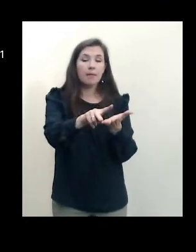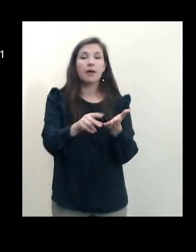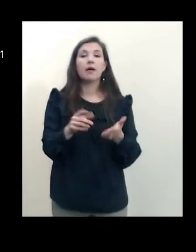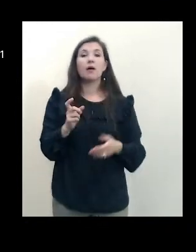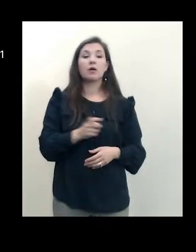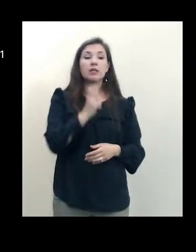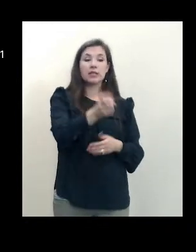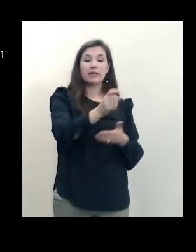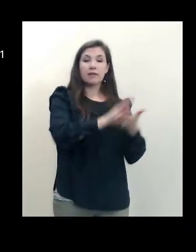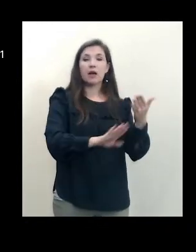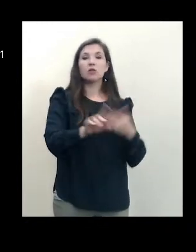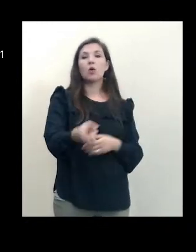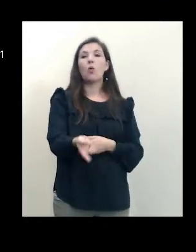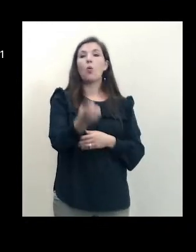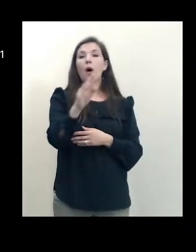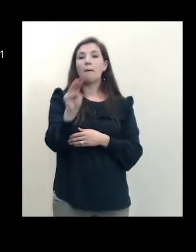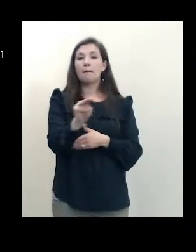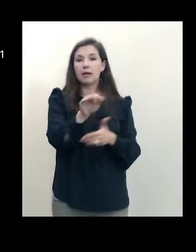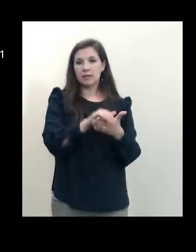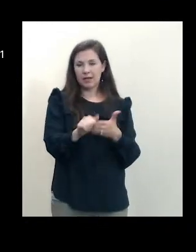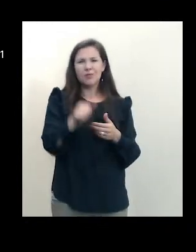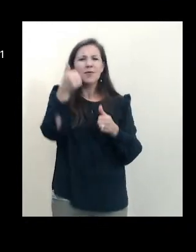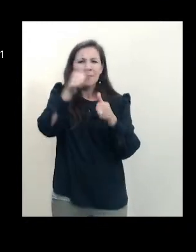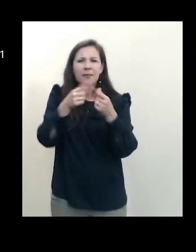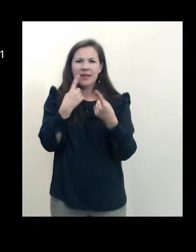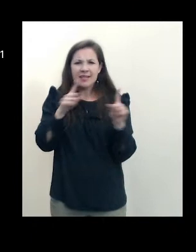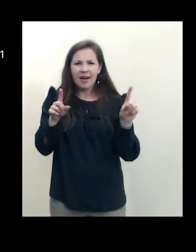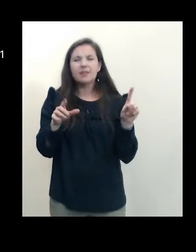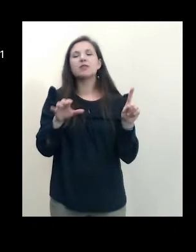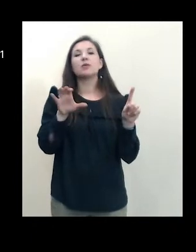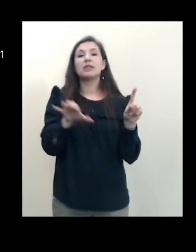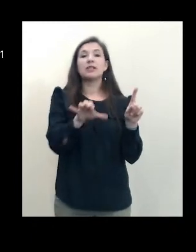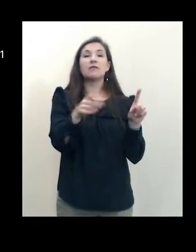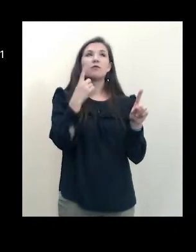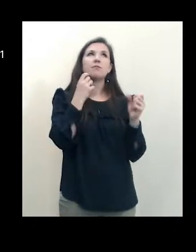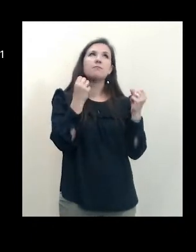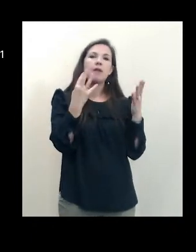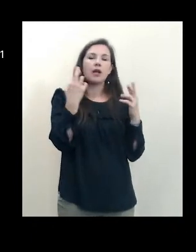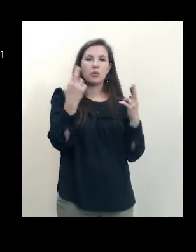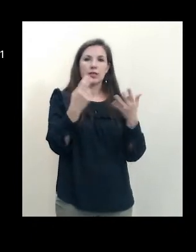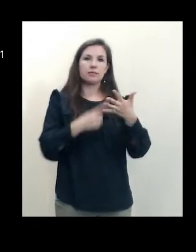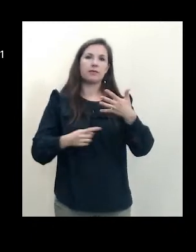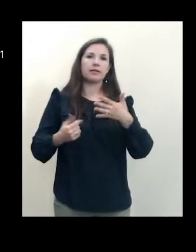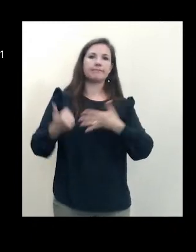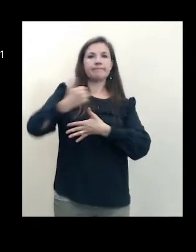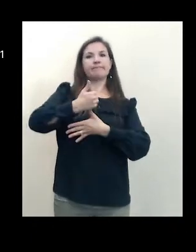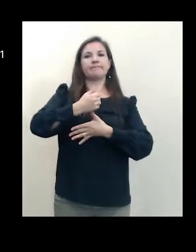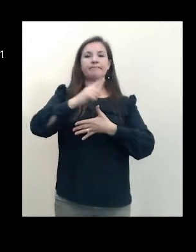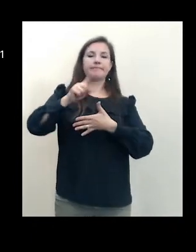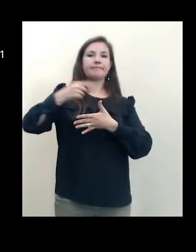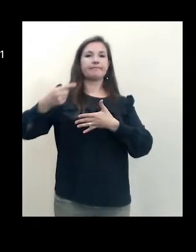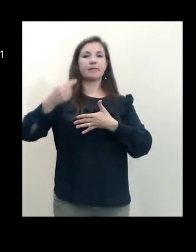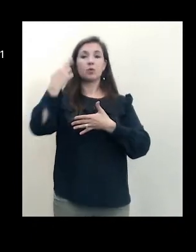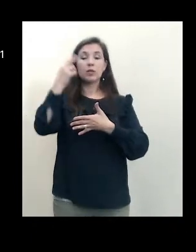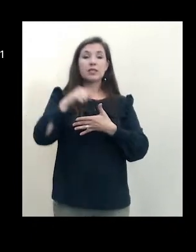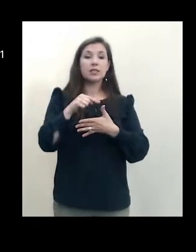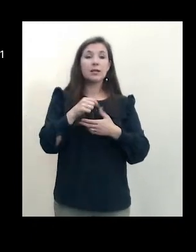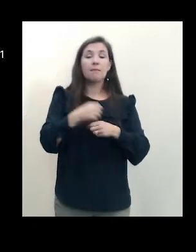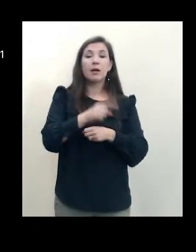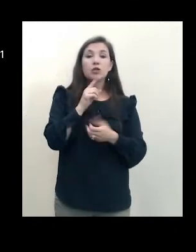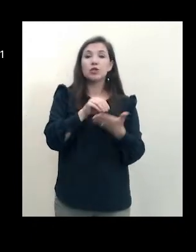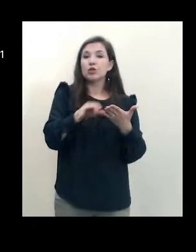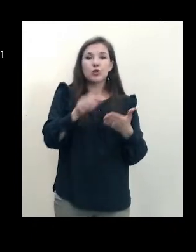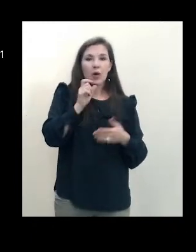million. If you remember when we announced it, we did that for various reasons, but the primary reason was to ensure that students would not have to